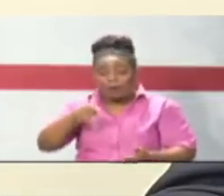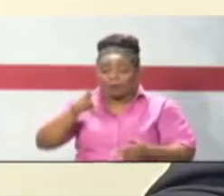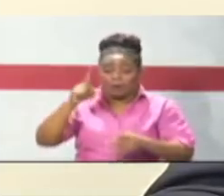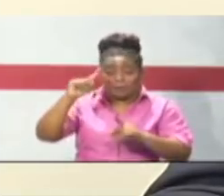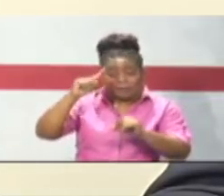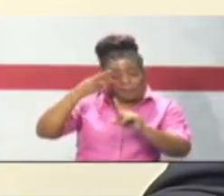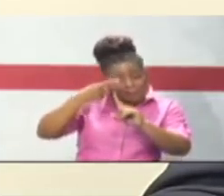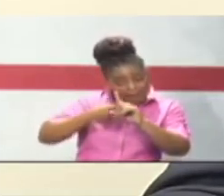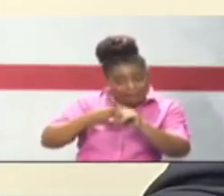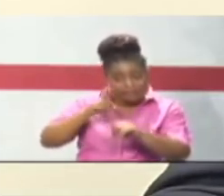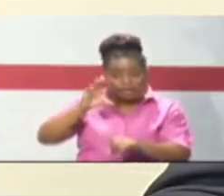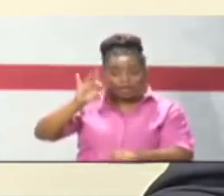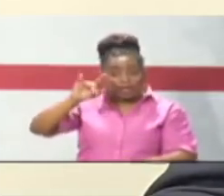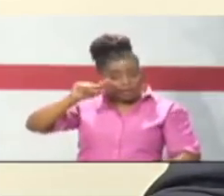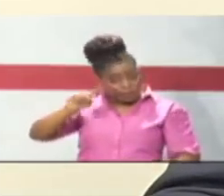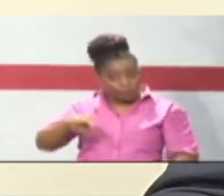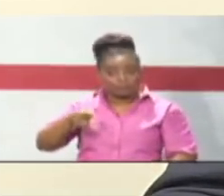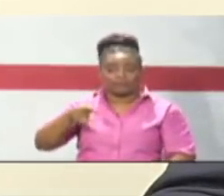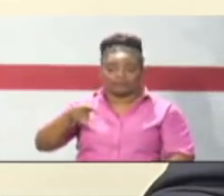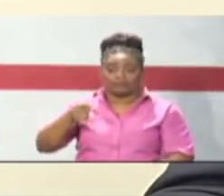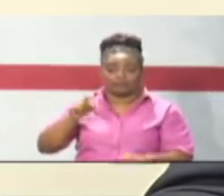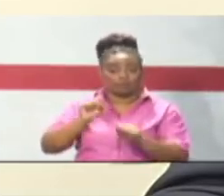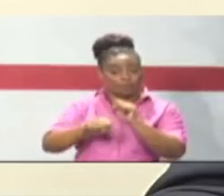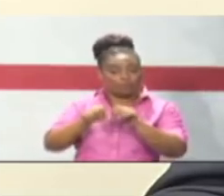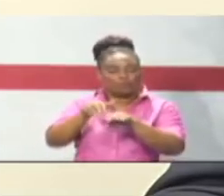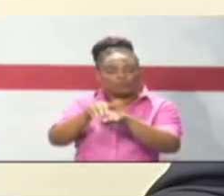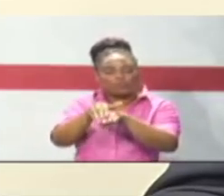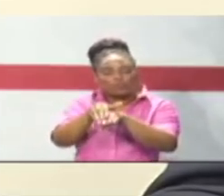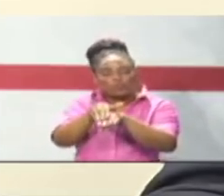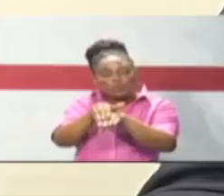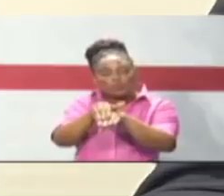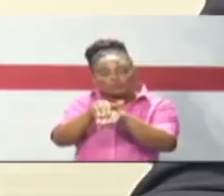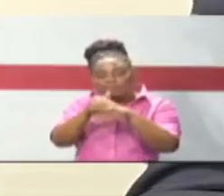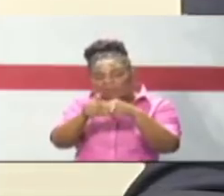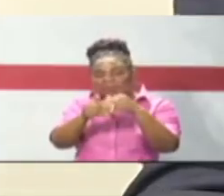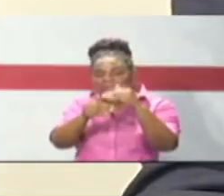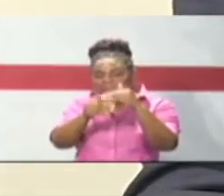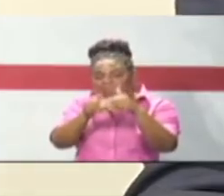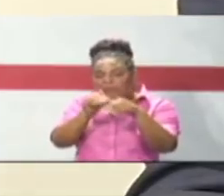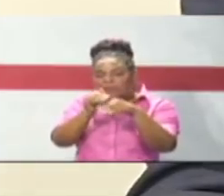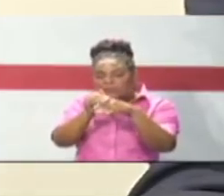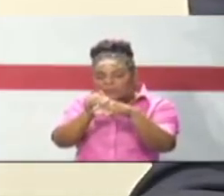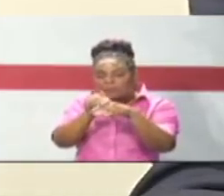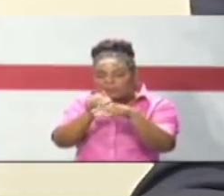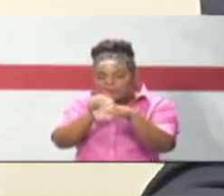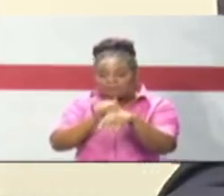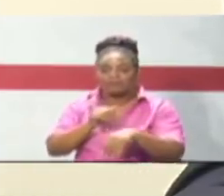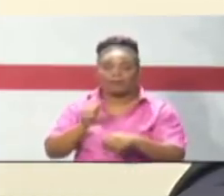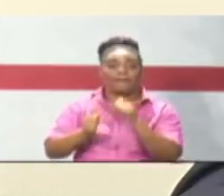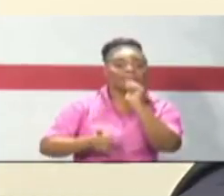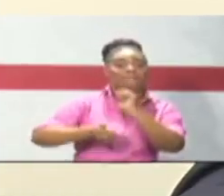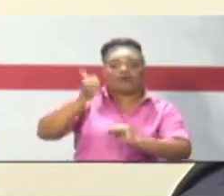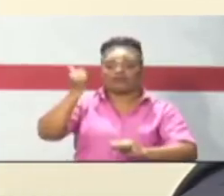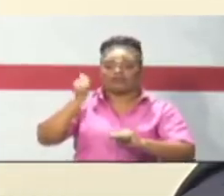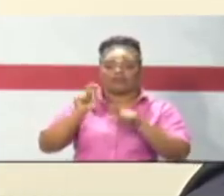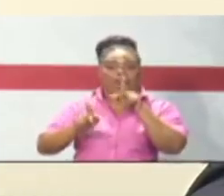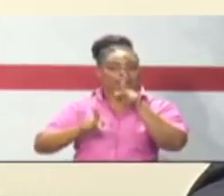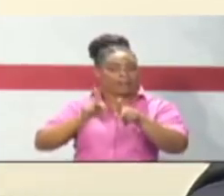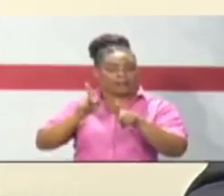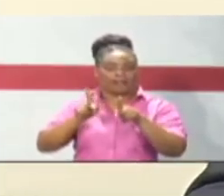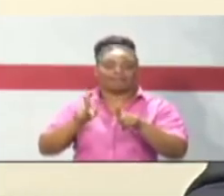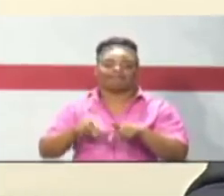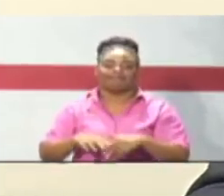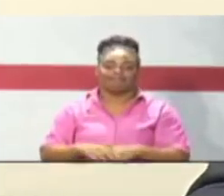persons. So it's a slow progress now, because most of the people who engage in what we call